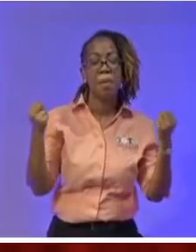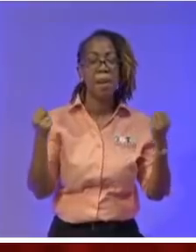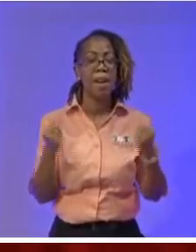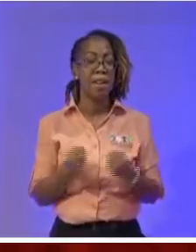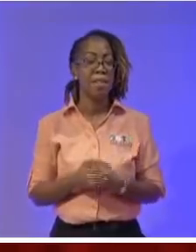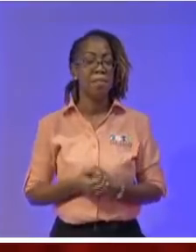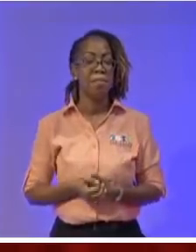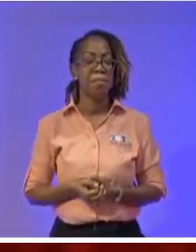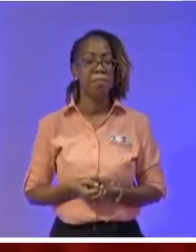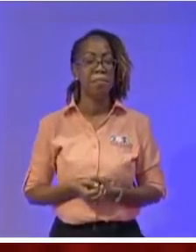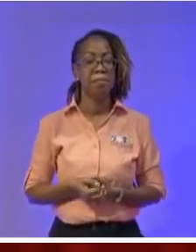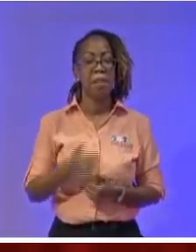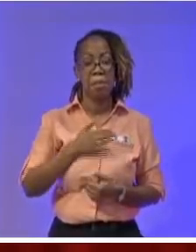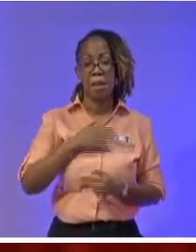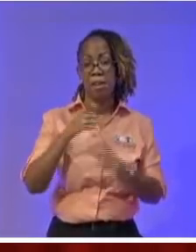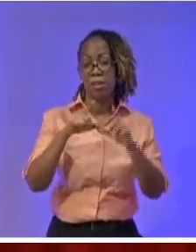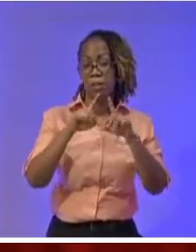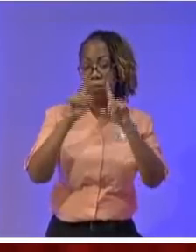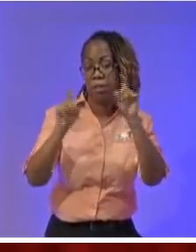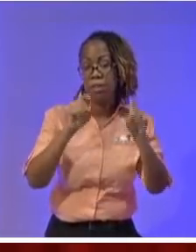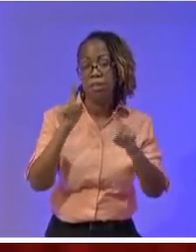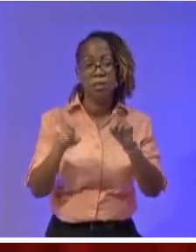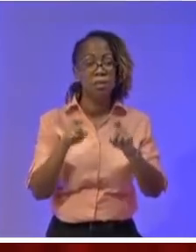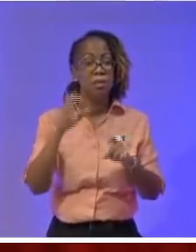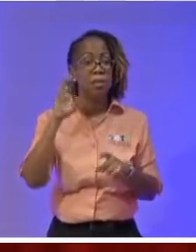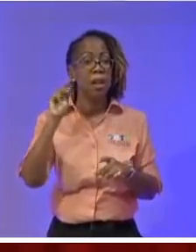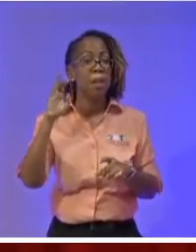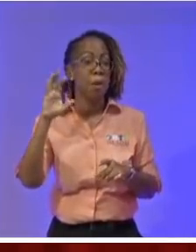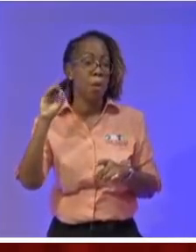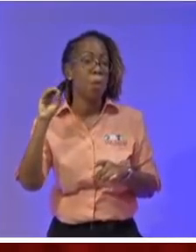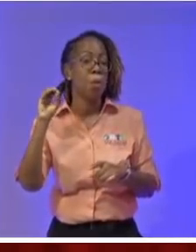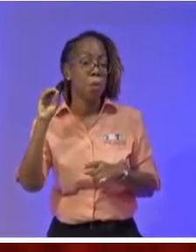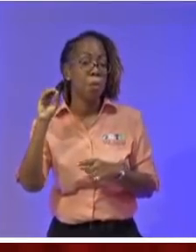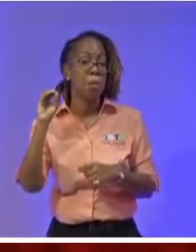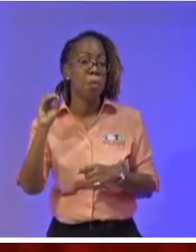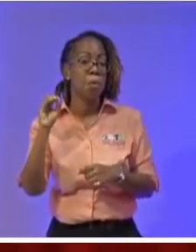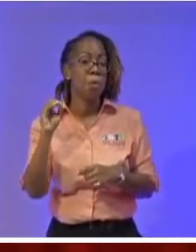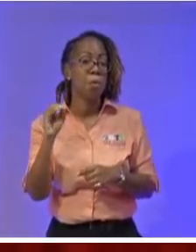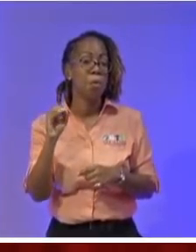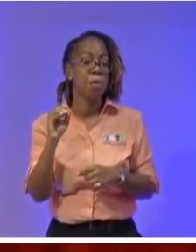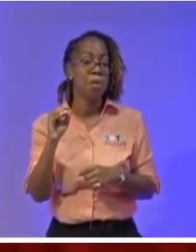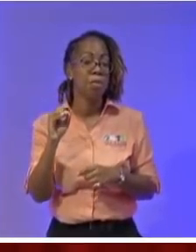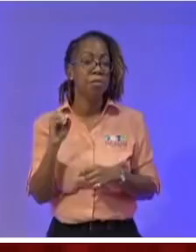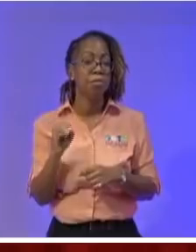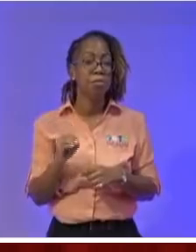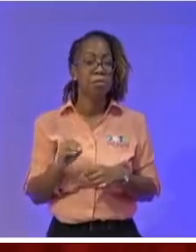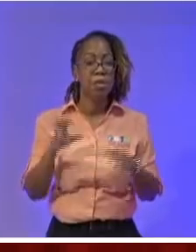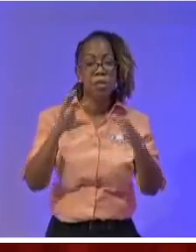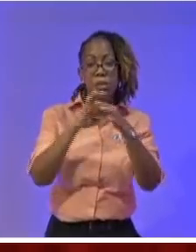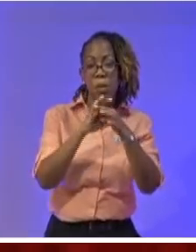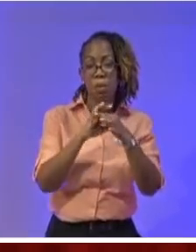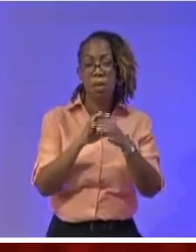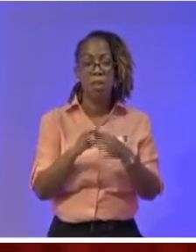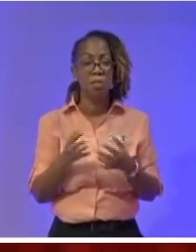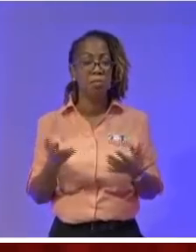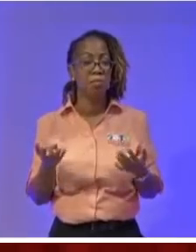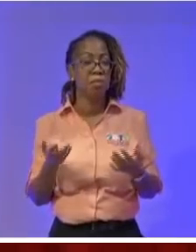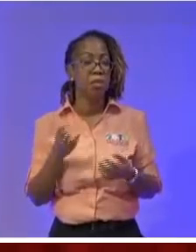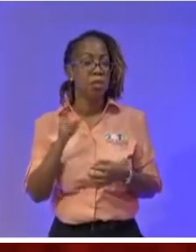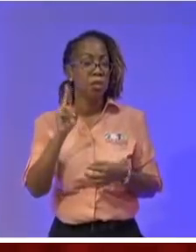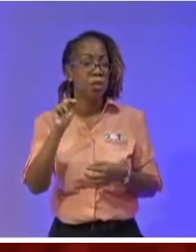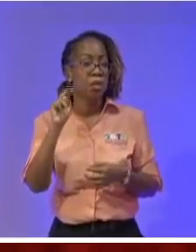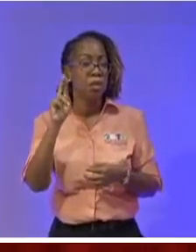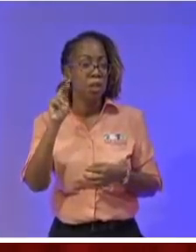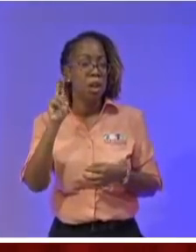My first question is for the CMO. The unions have asked for clarification as to how COVID-19 deaths are classified.